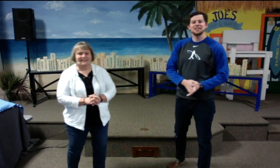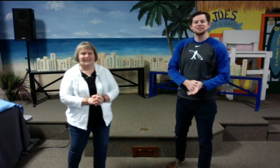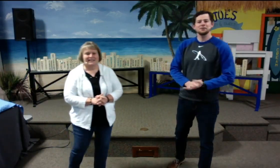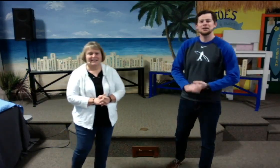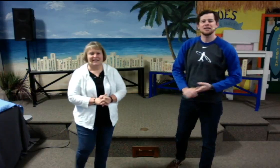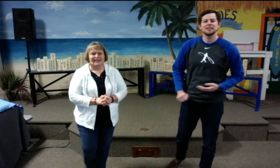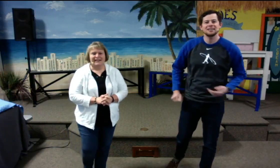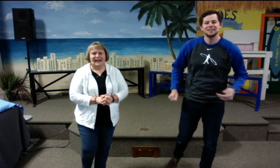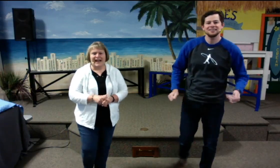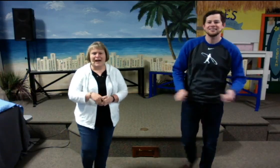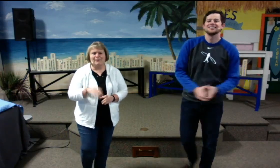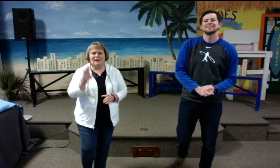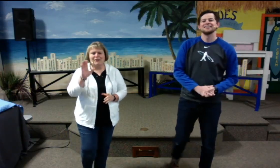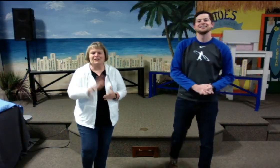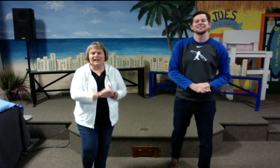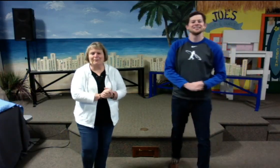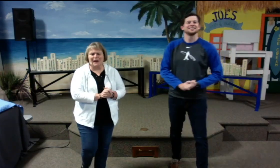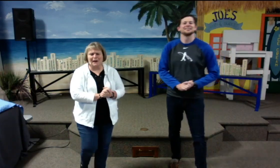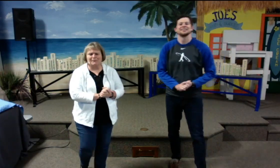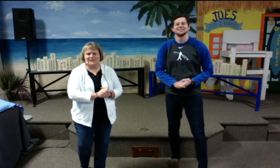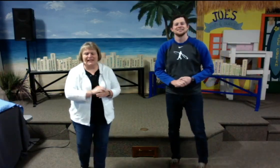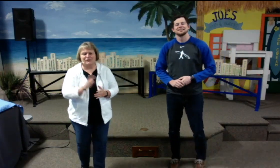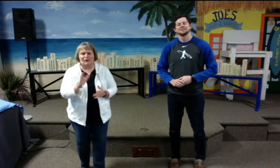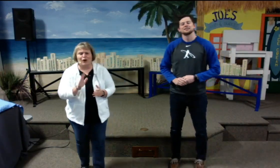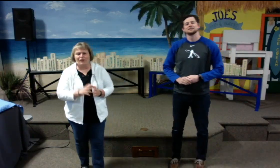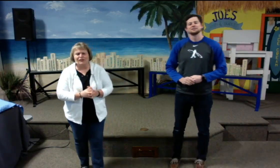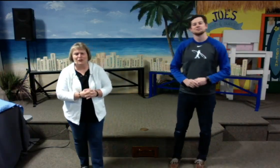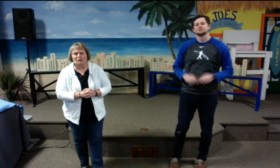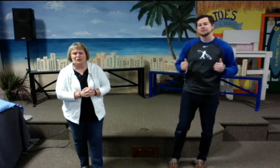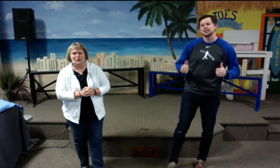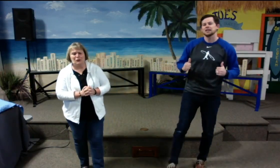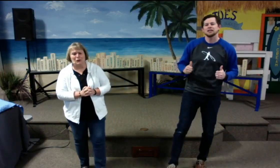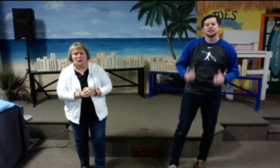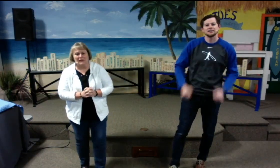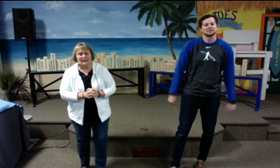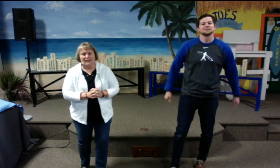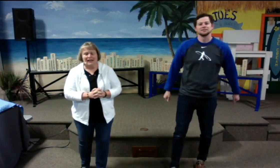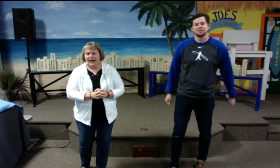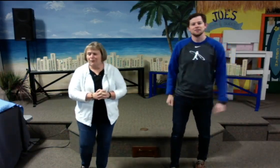Mother's Day, everybody. Happy Mother's Day, moms. Thanks for all that you do.